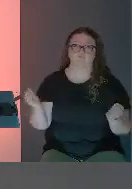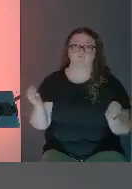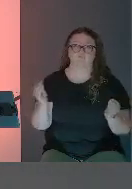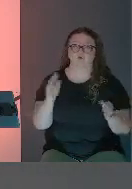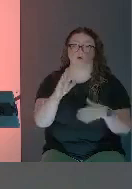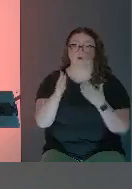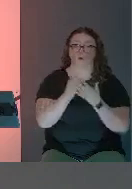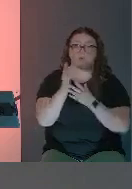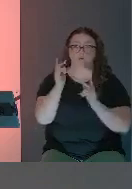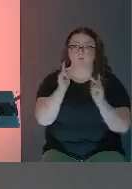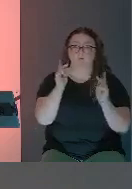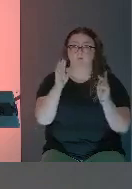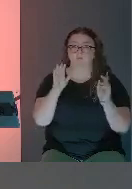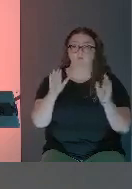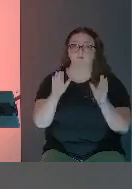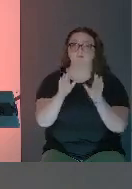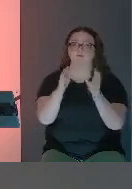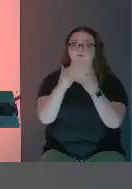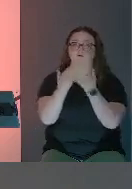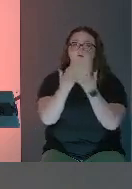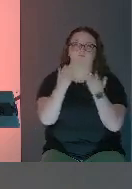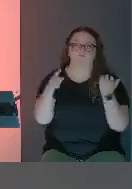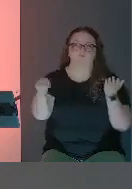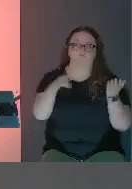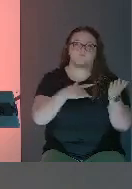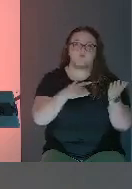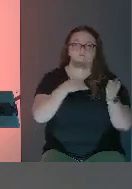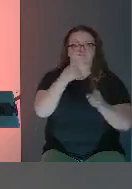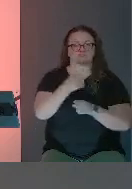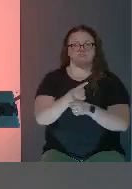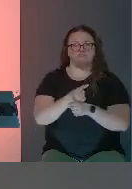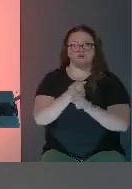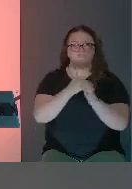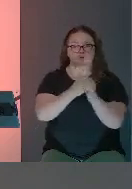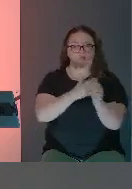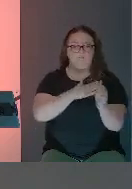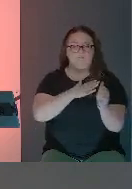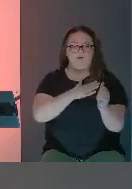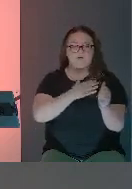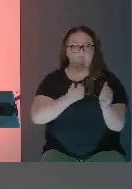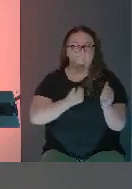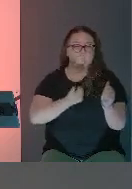was right in his what? In his own eyes.